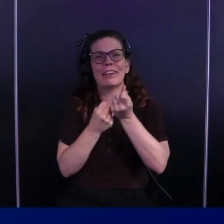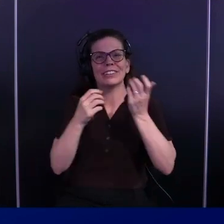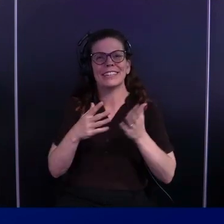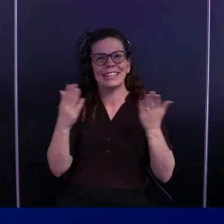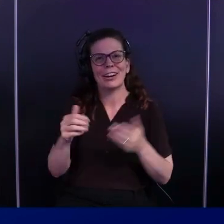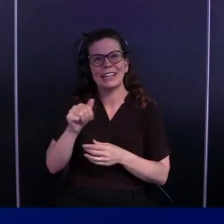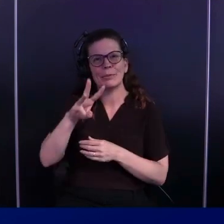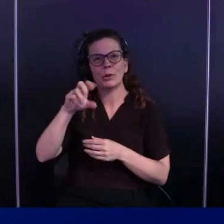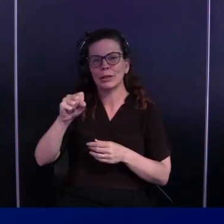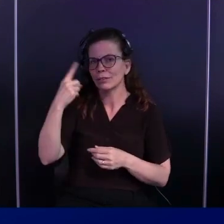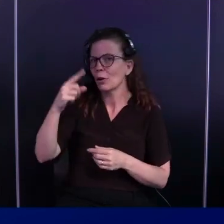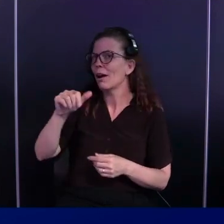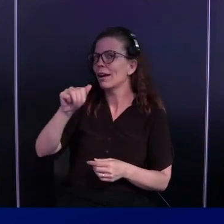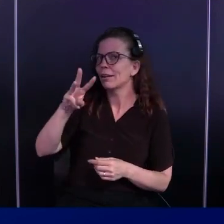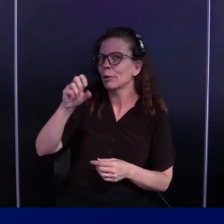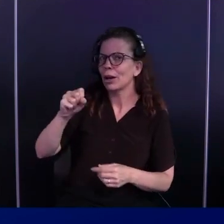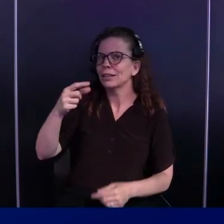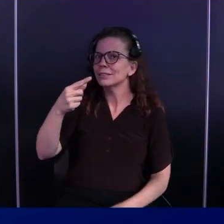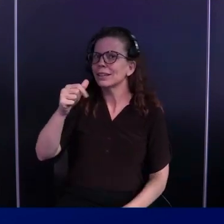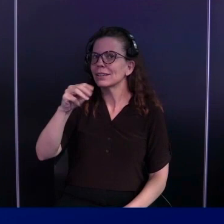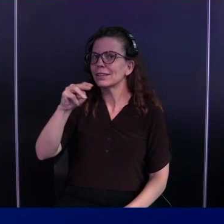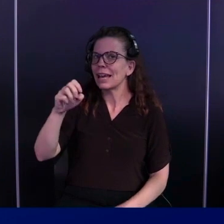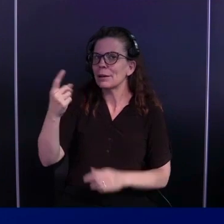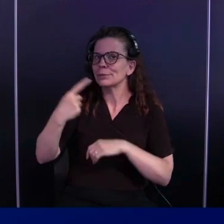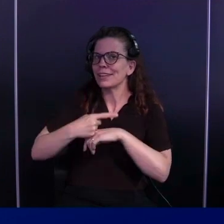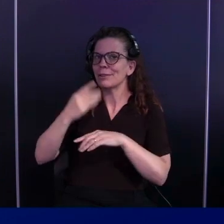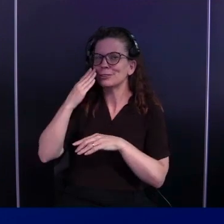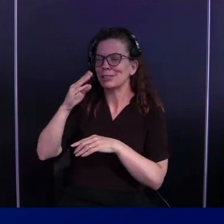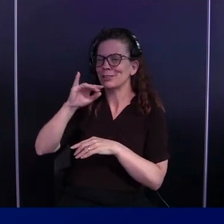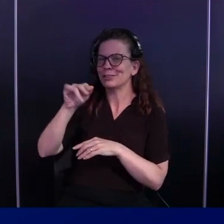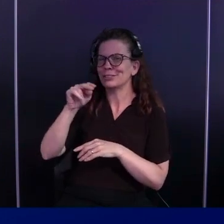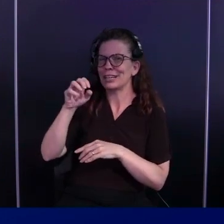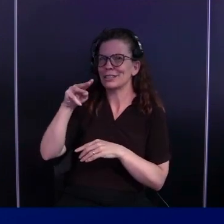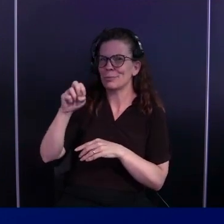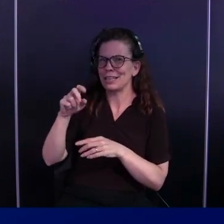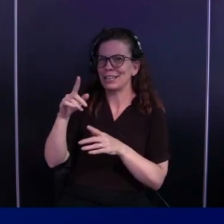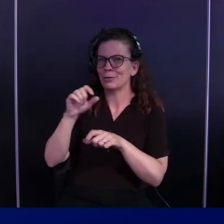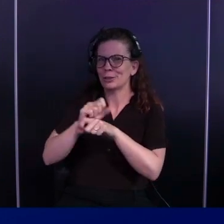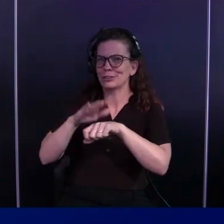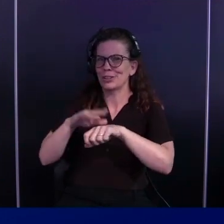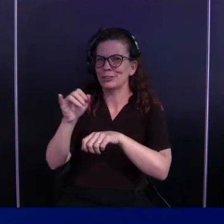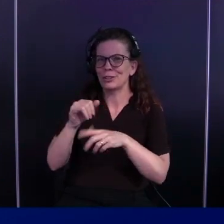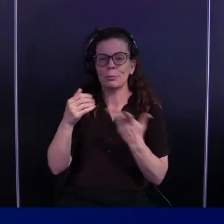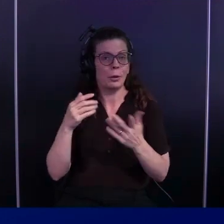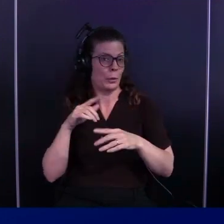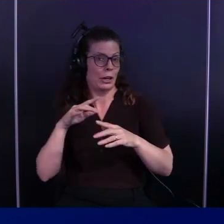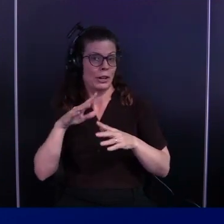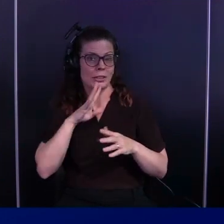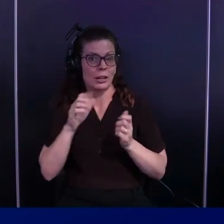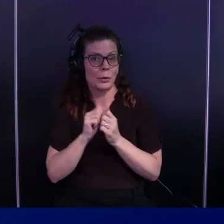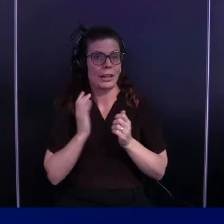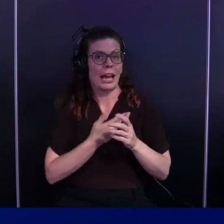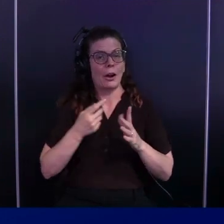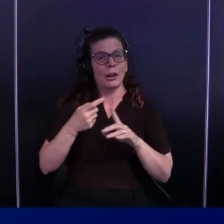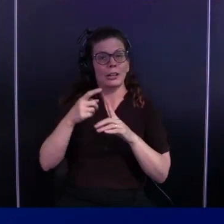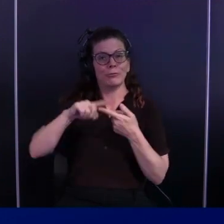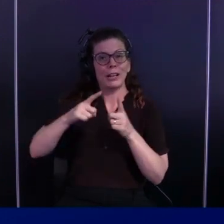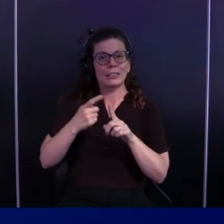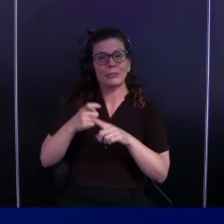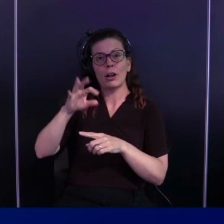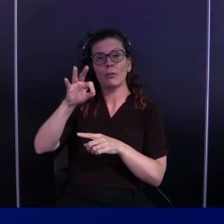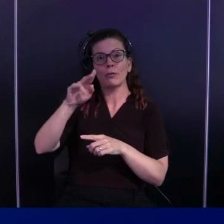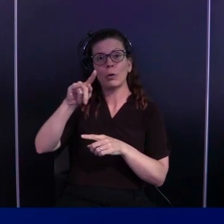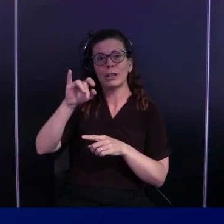Game Day, which Jasmine also gets to work on as well. Yep. We're talking with our friends from Fortinet, right? Exactly, yeah.